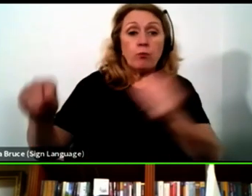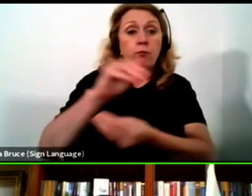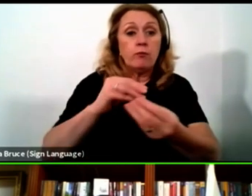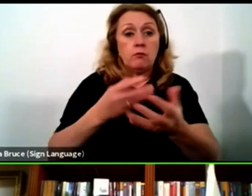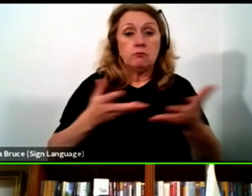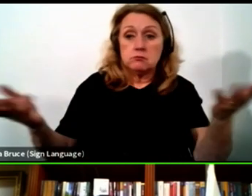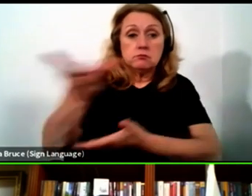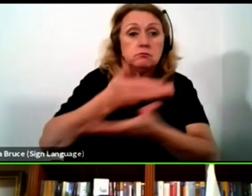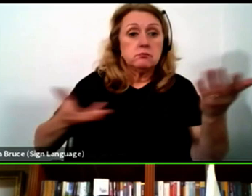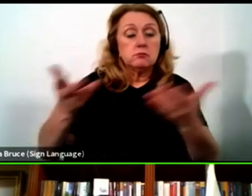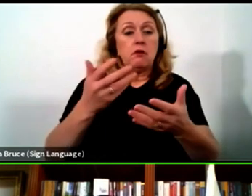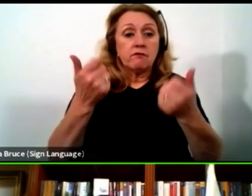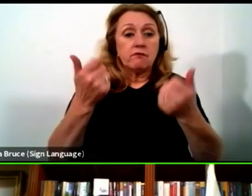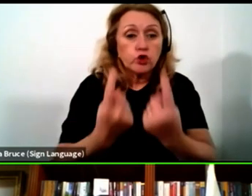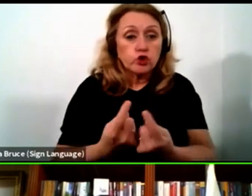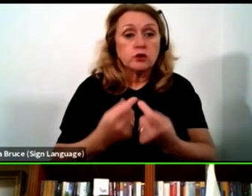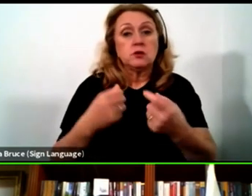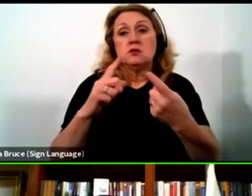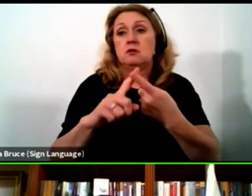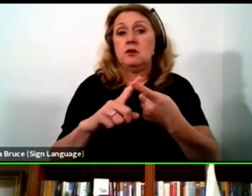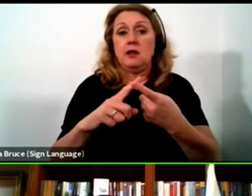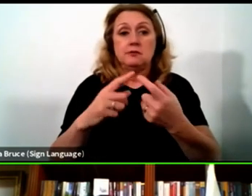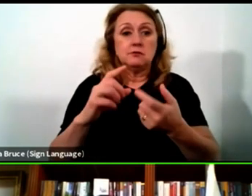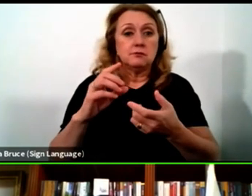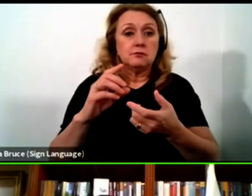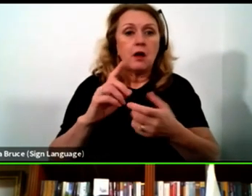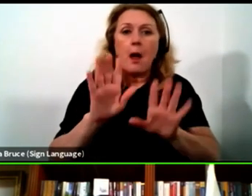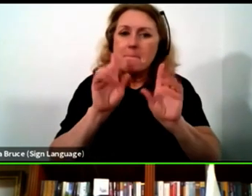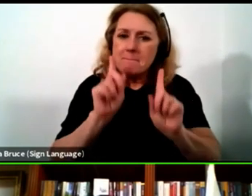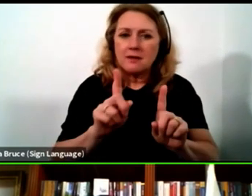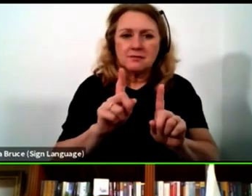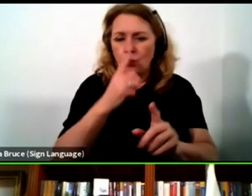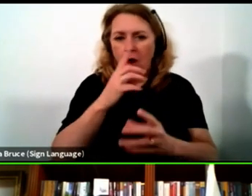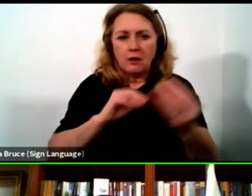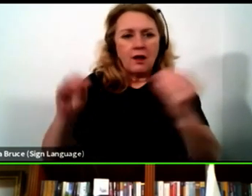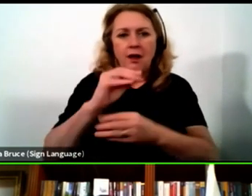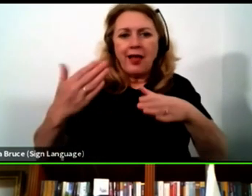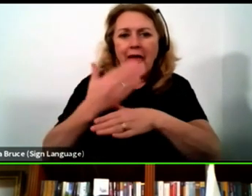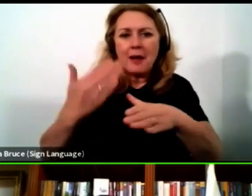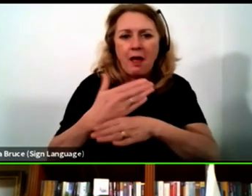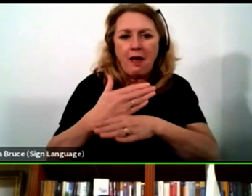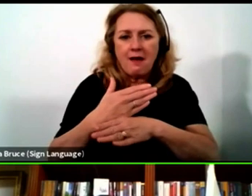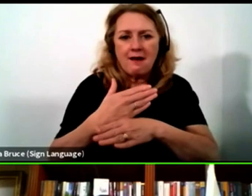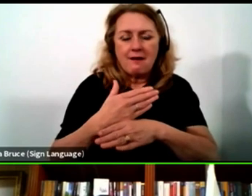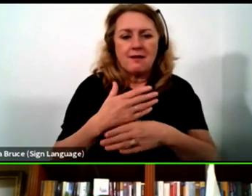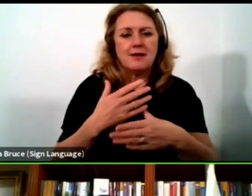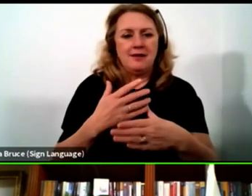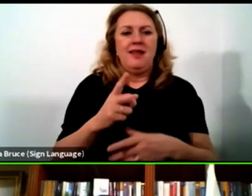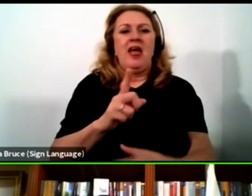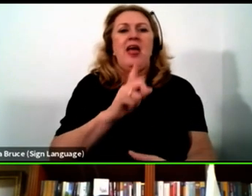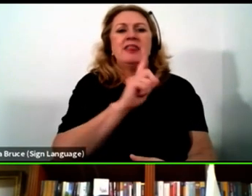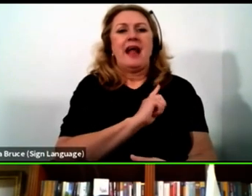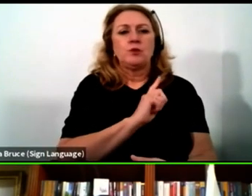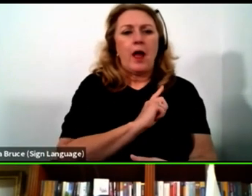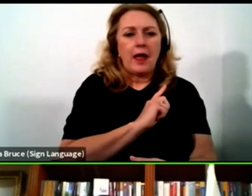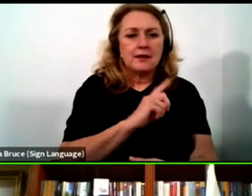of capital movement, but not movement of labor. And I think that is why you